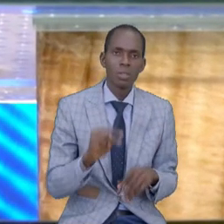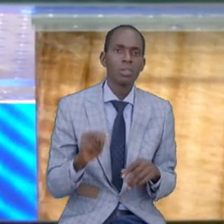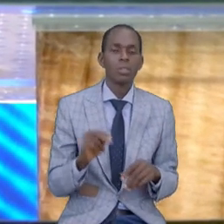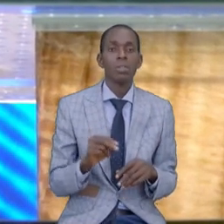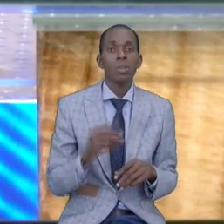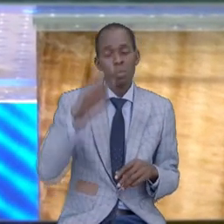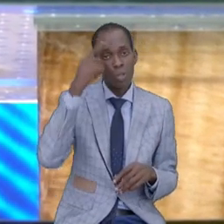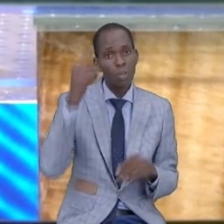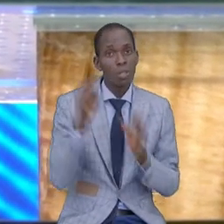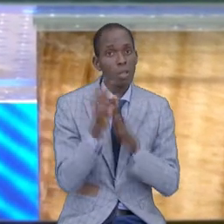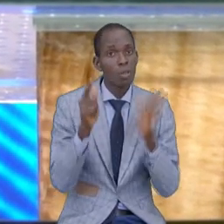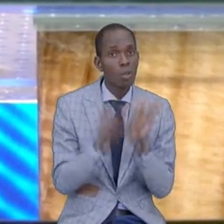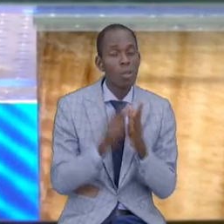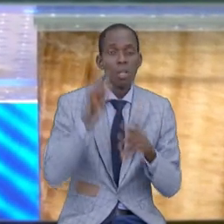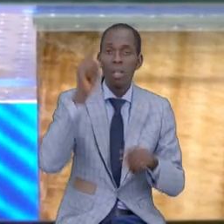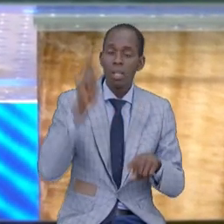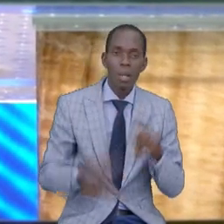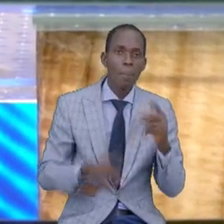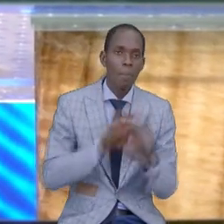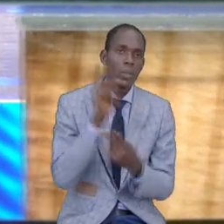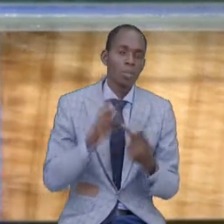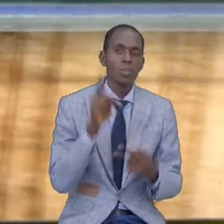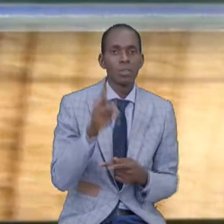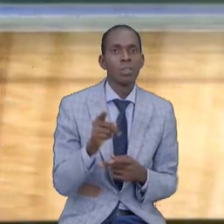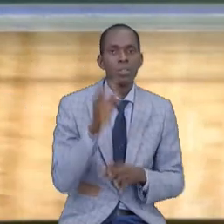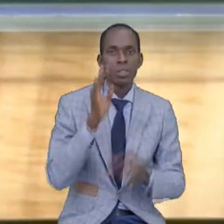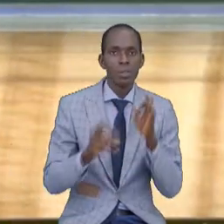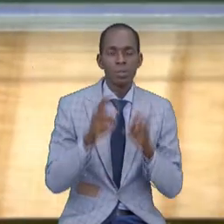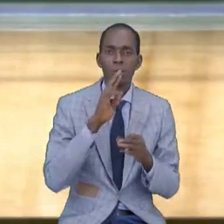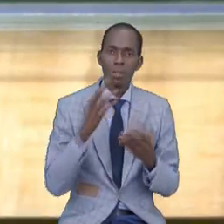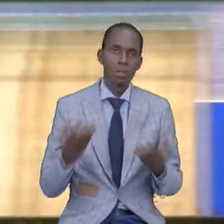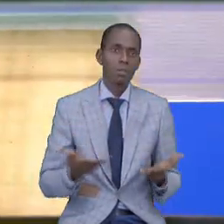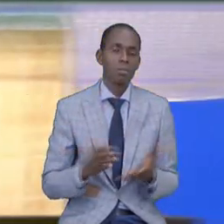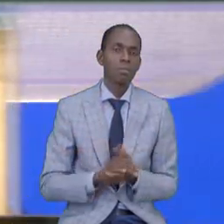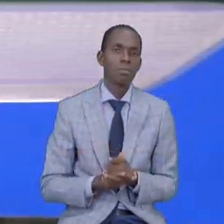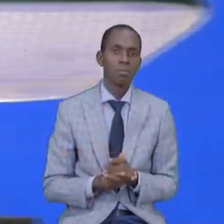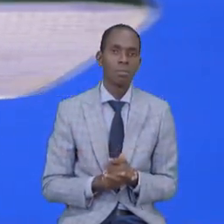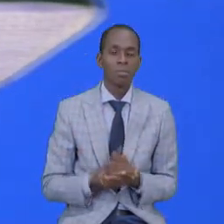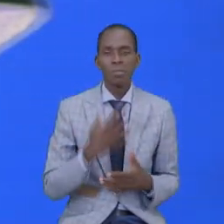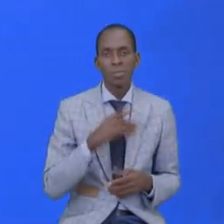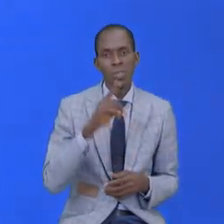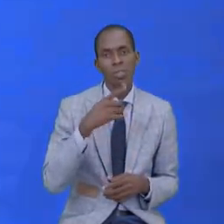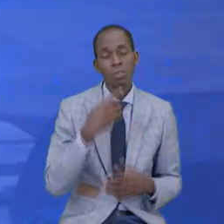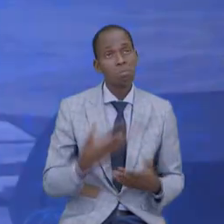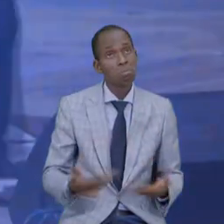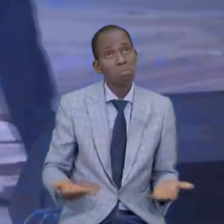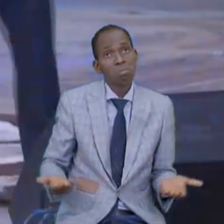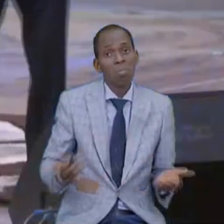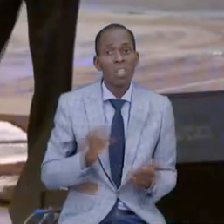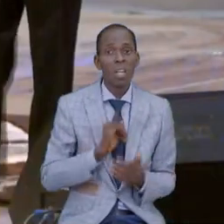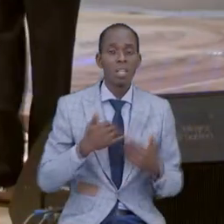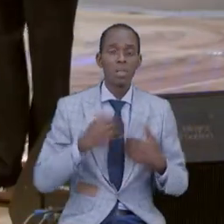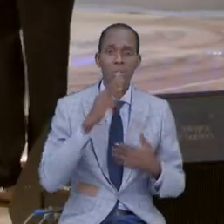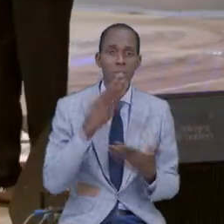law cannot perfect you. If you are here and you say, well, I've been here now for